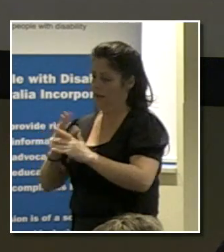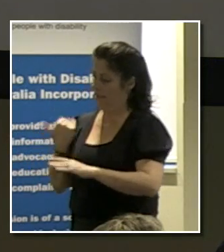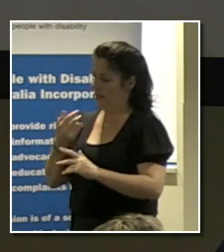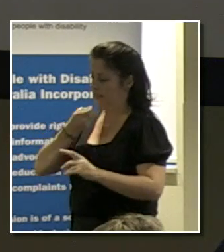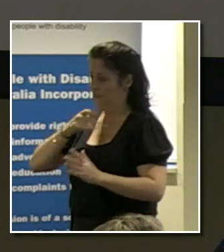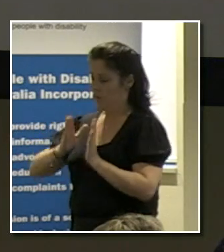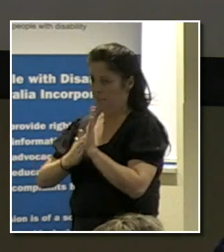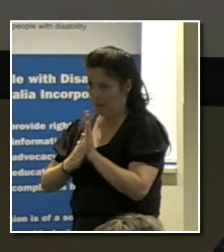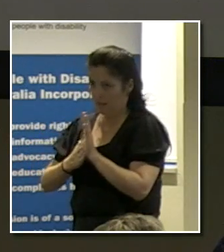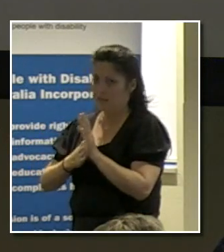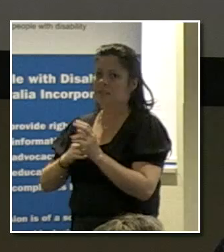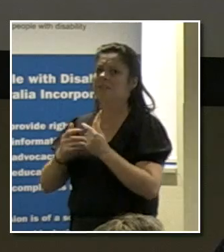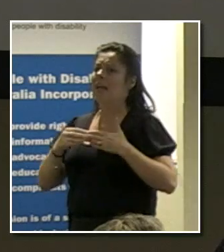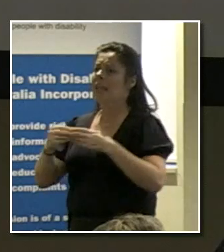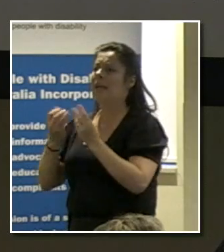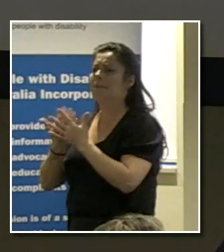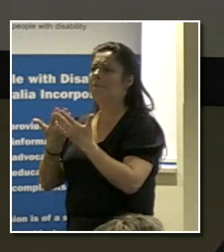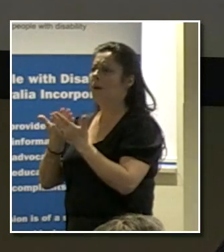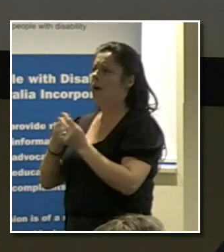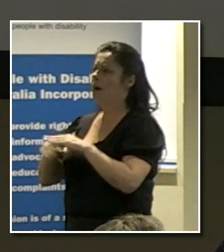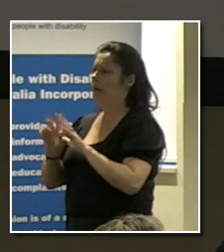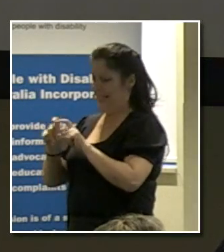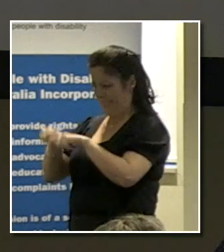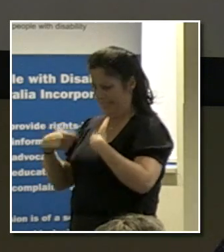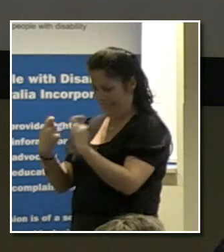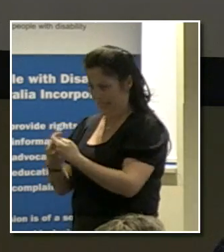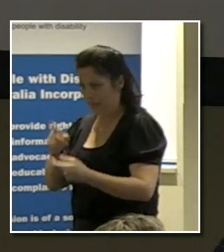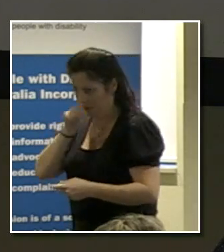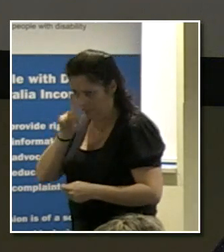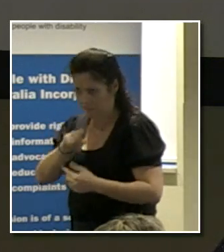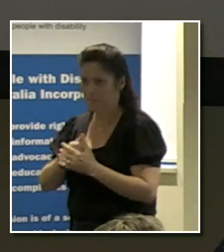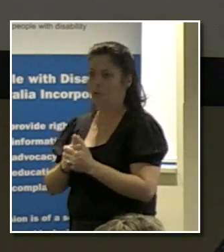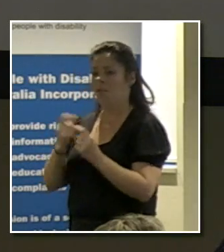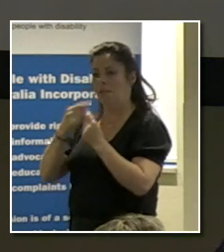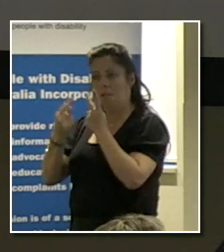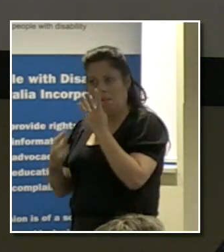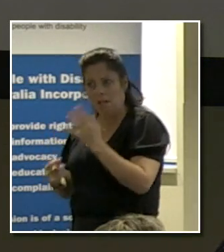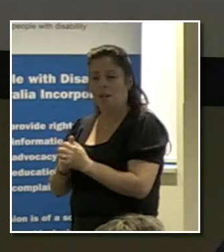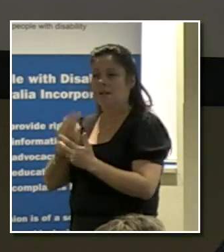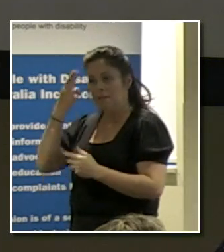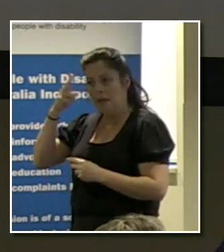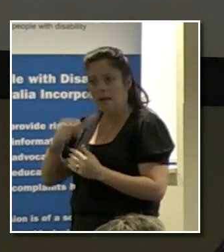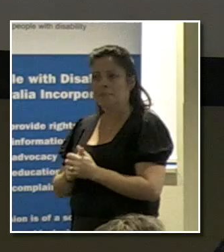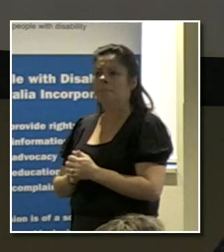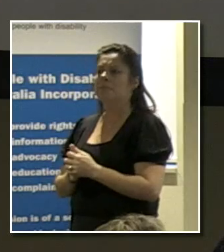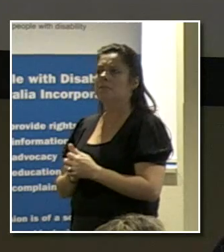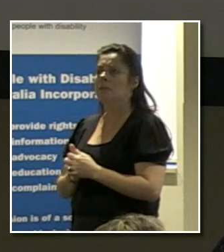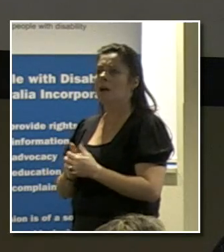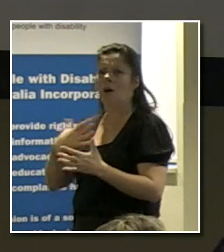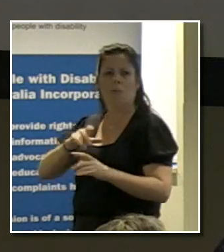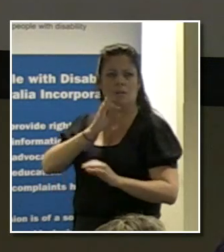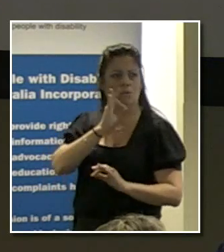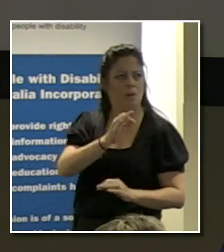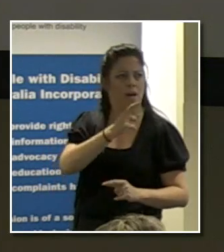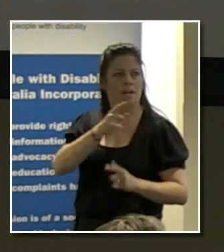including Susie Keane and Sam Connor, with many others. I wanted to invite Pete, if he's around,